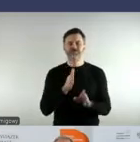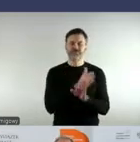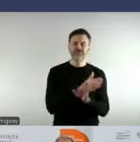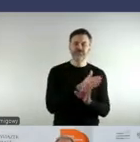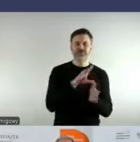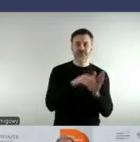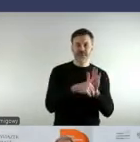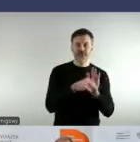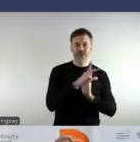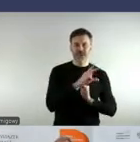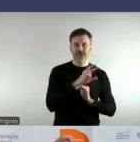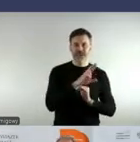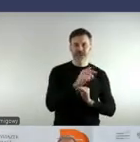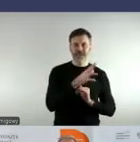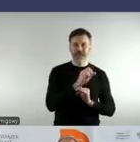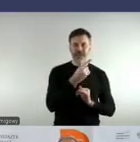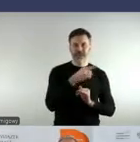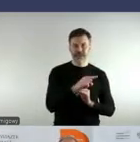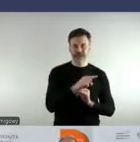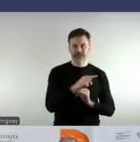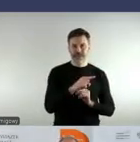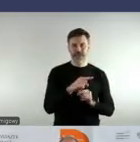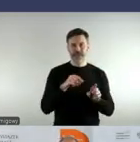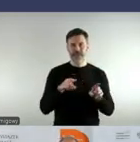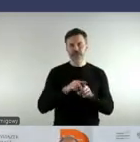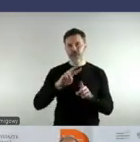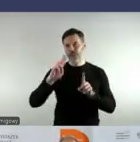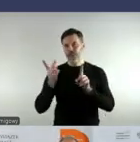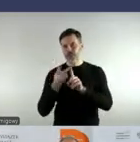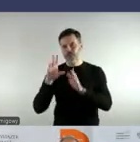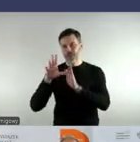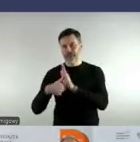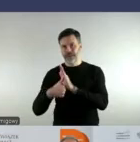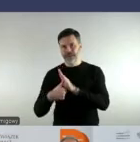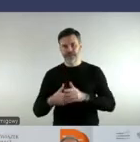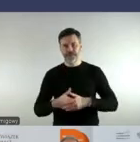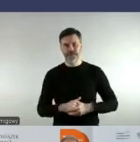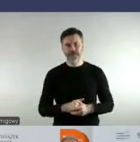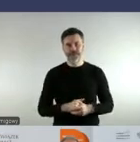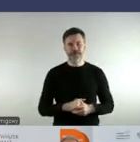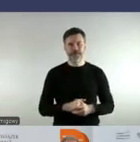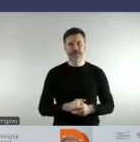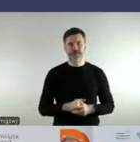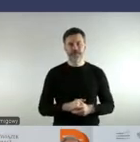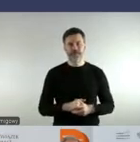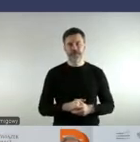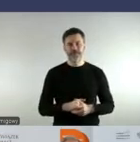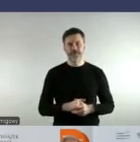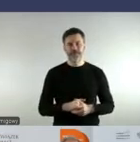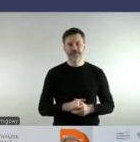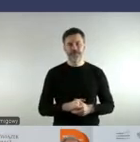another Norwegian example, like from Kristiansand, the management on the city. We can see